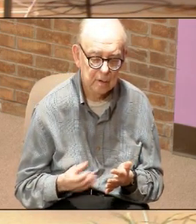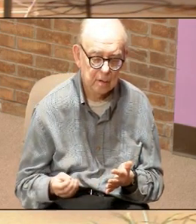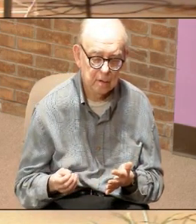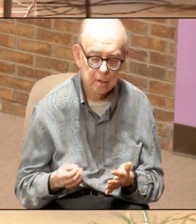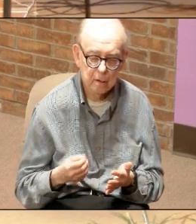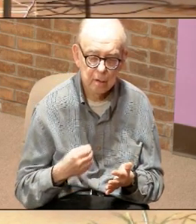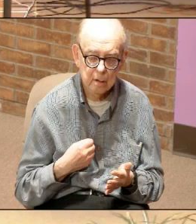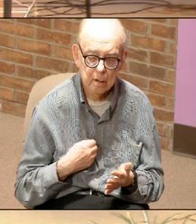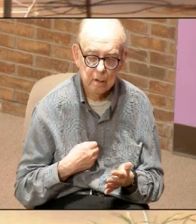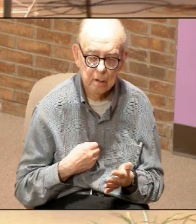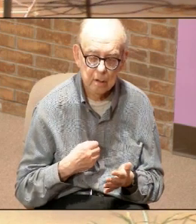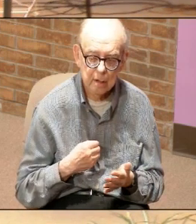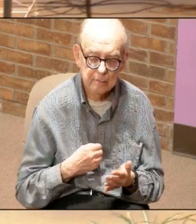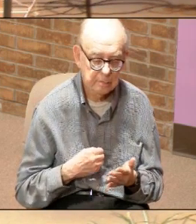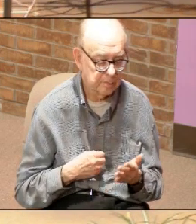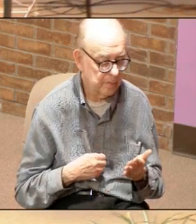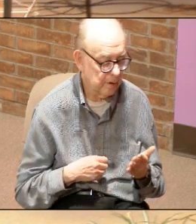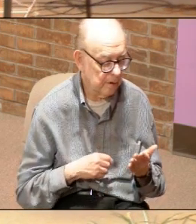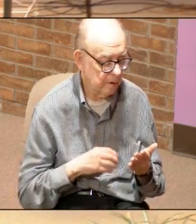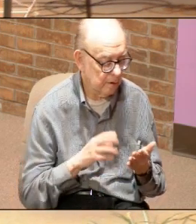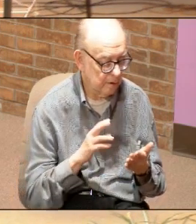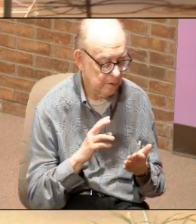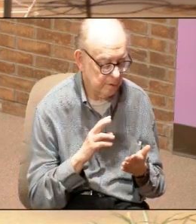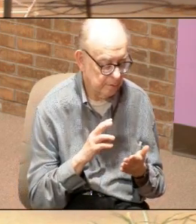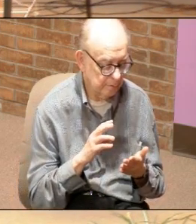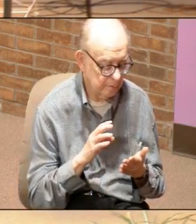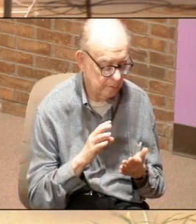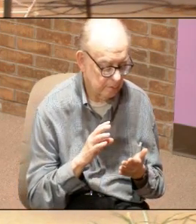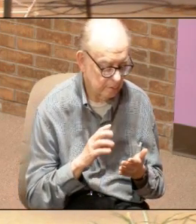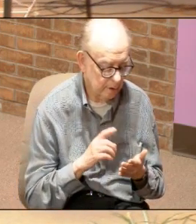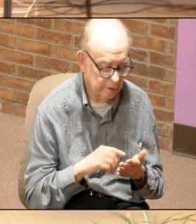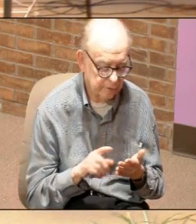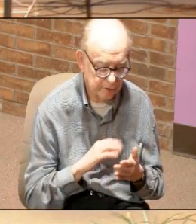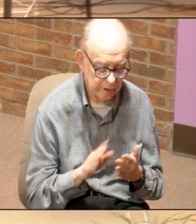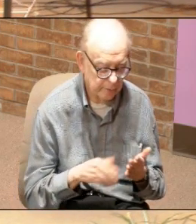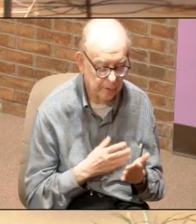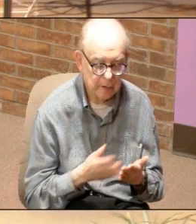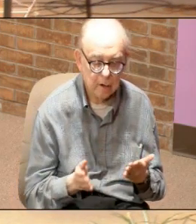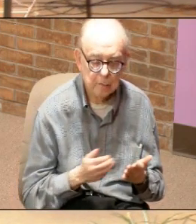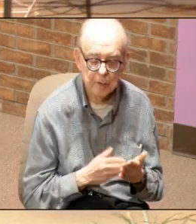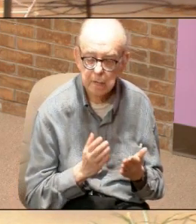And I covered everything on my list. I checked it off.